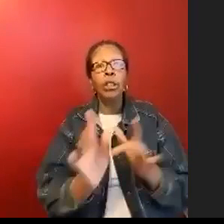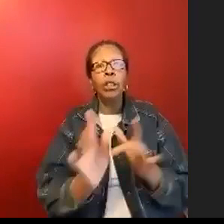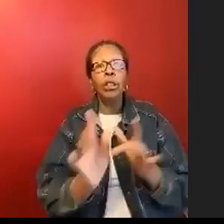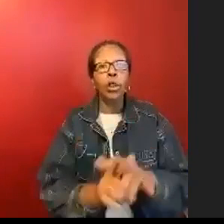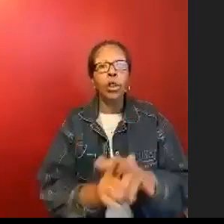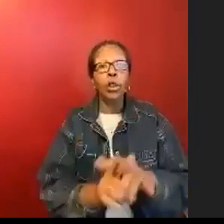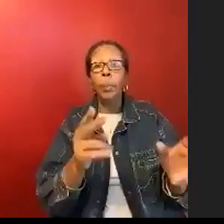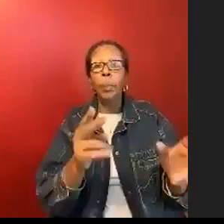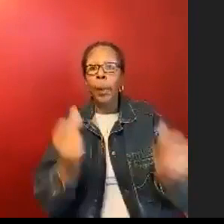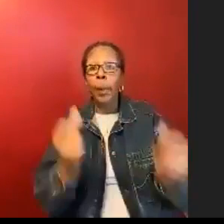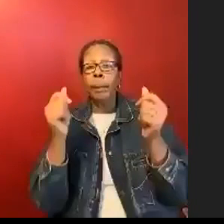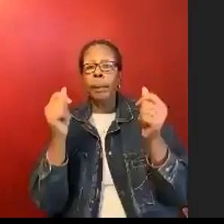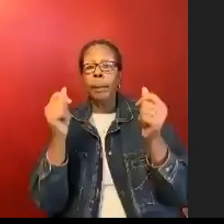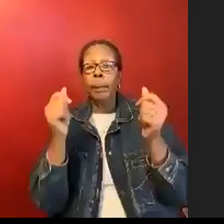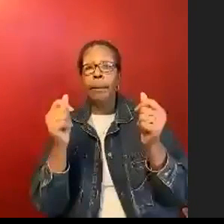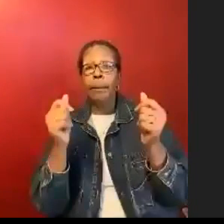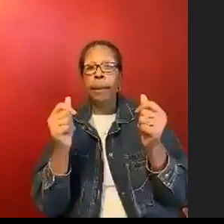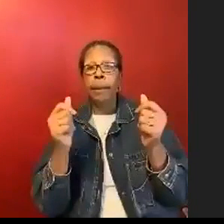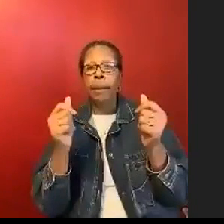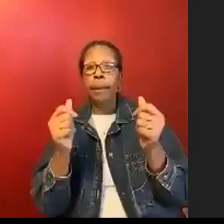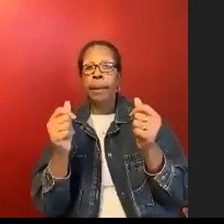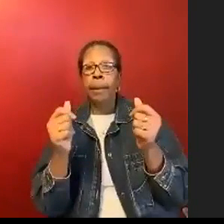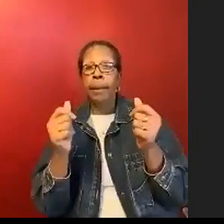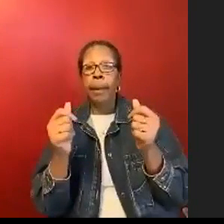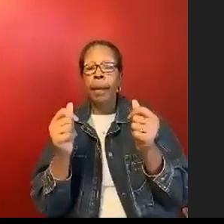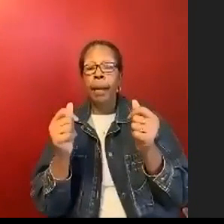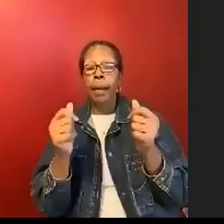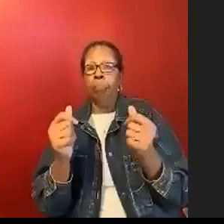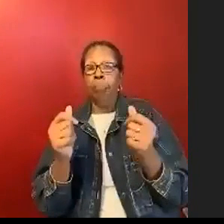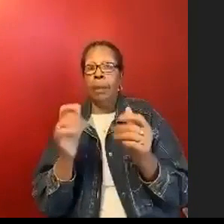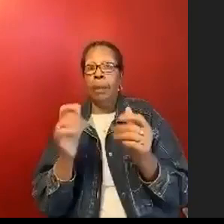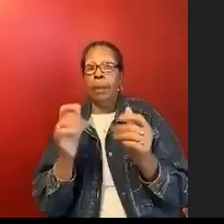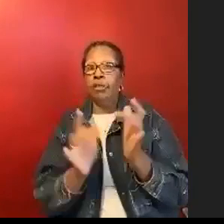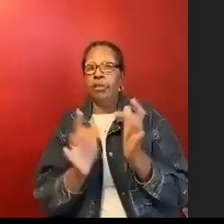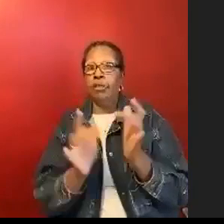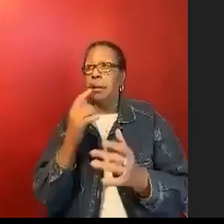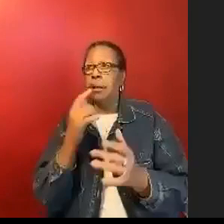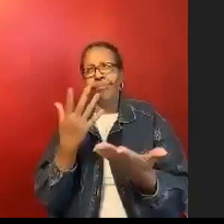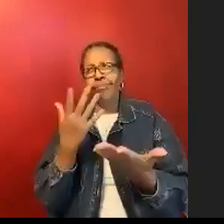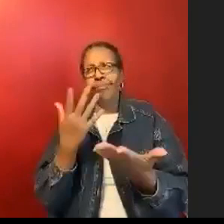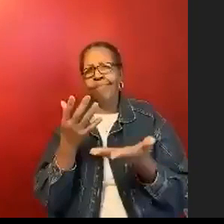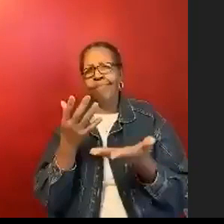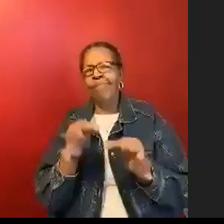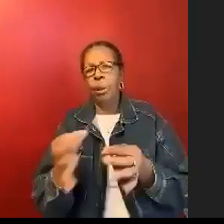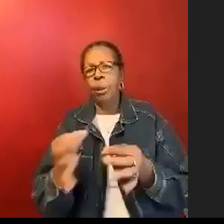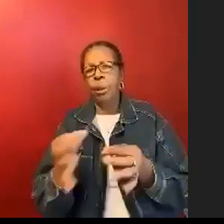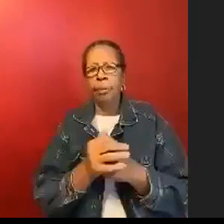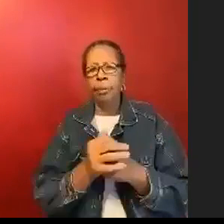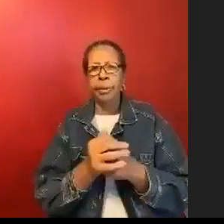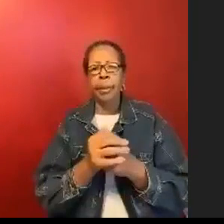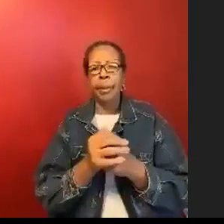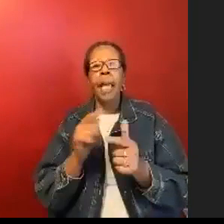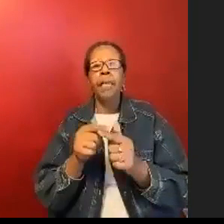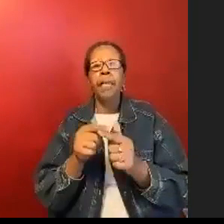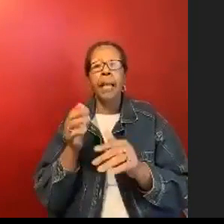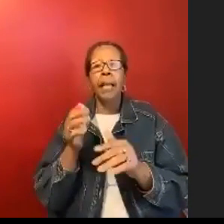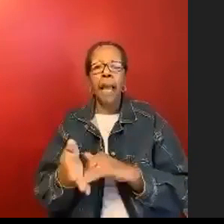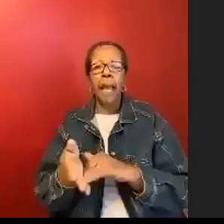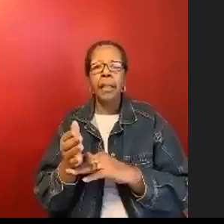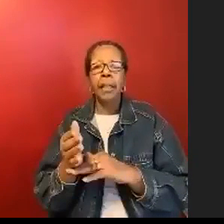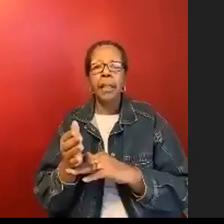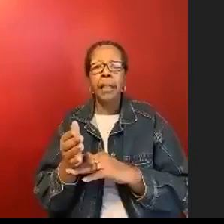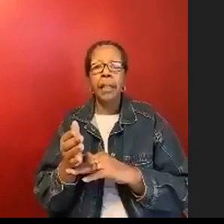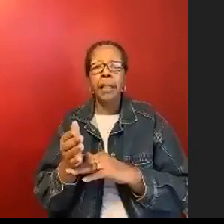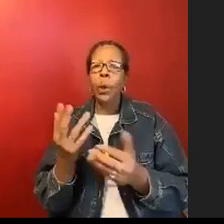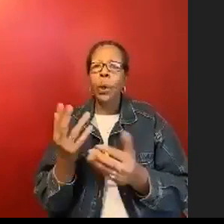the one, when Jesus was like, let's wait. And once he waited and he announced to the group,